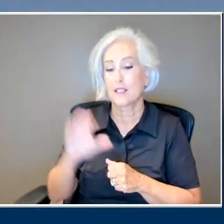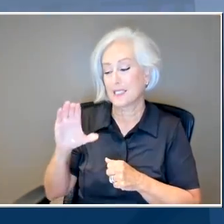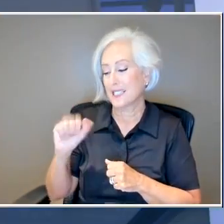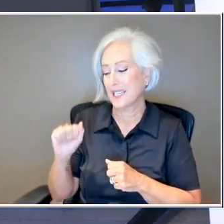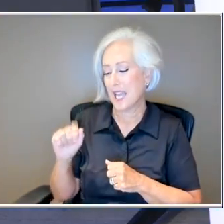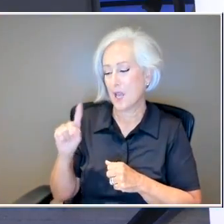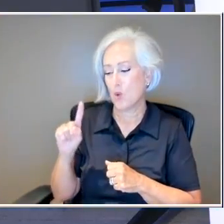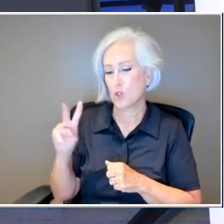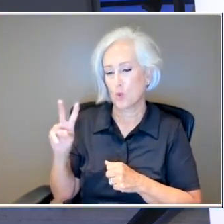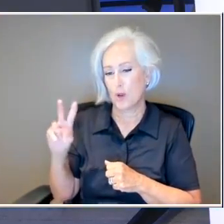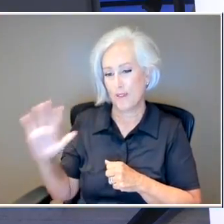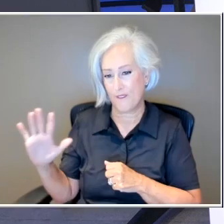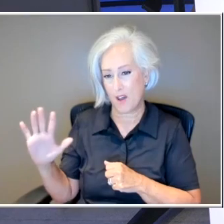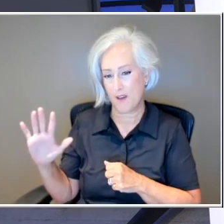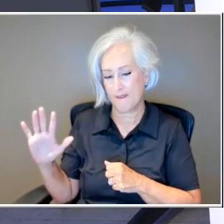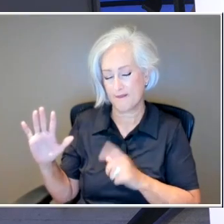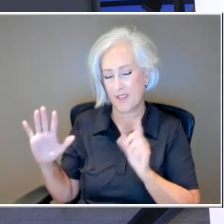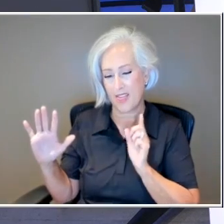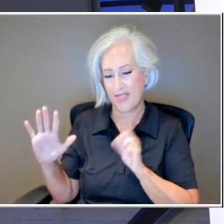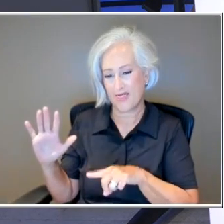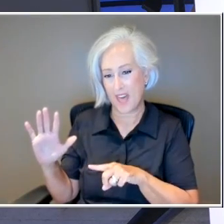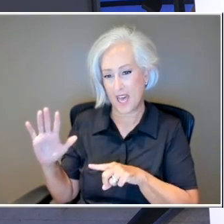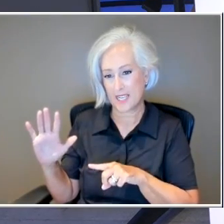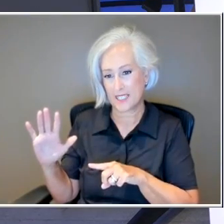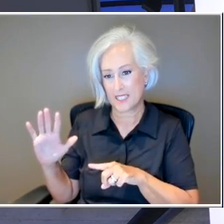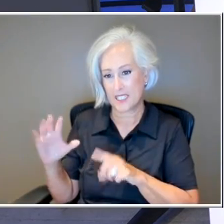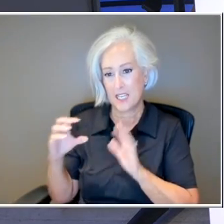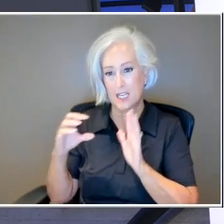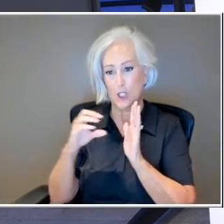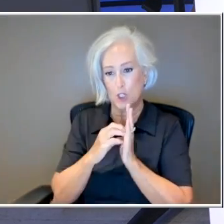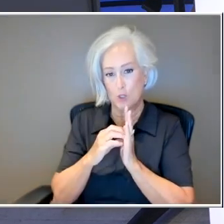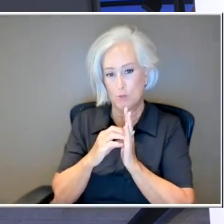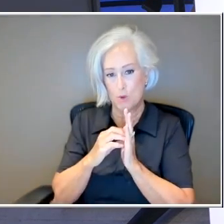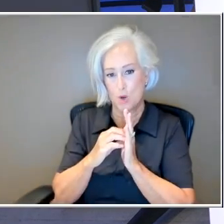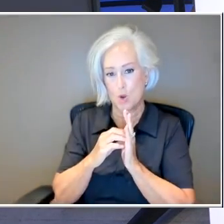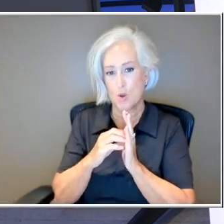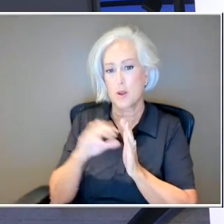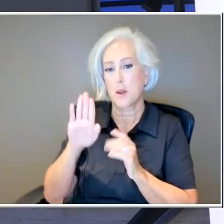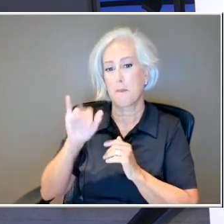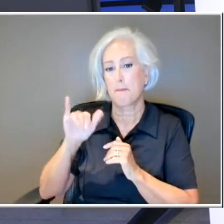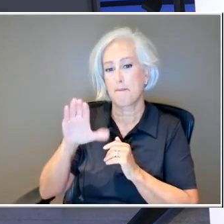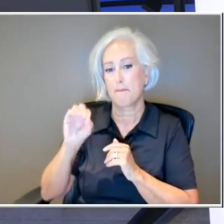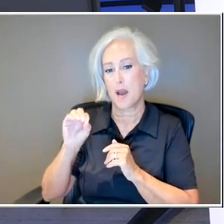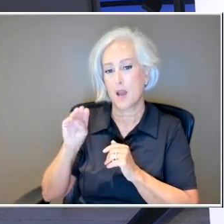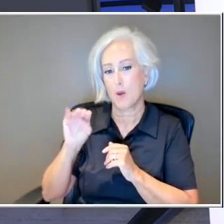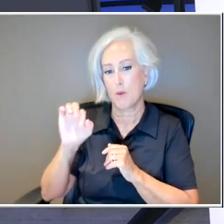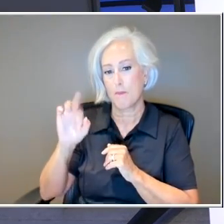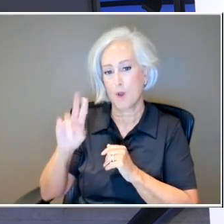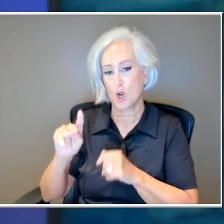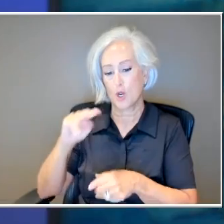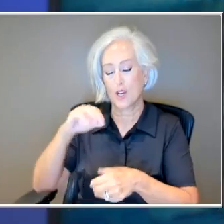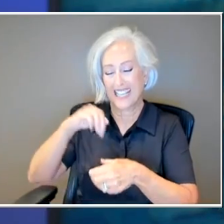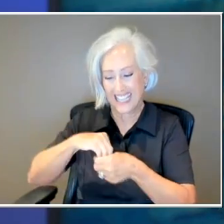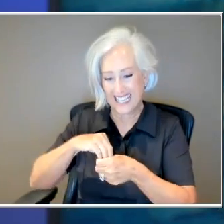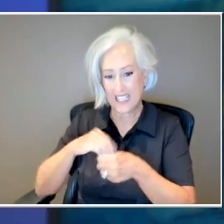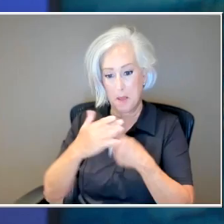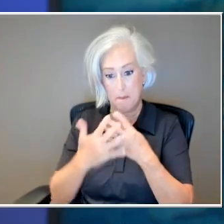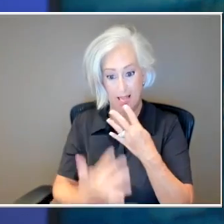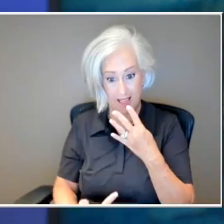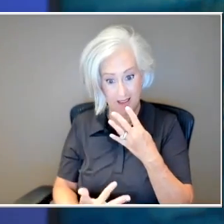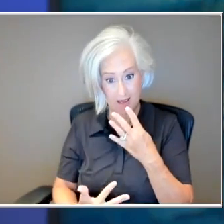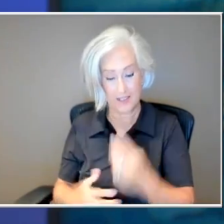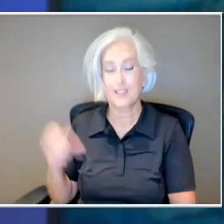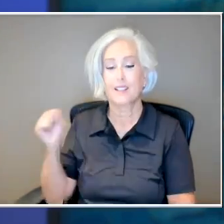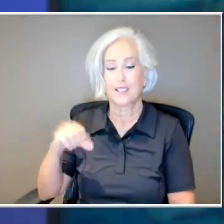wants to know, is that tumor biomarker in the blood? It is in the blood, yes, and so it's something that's tested for